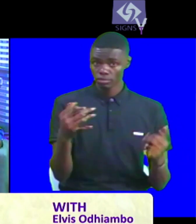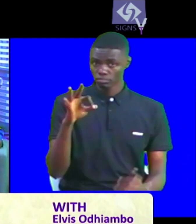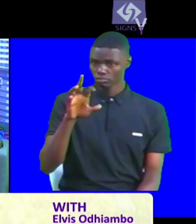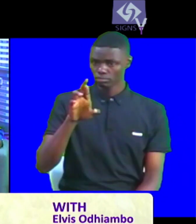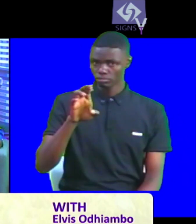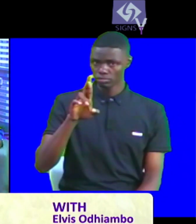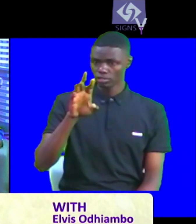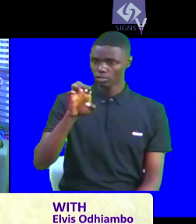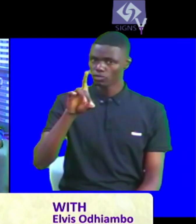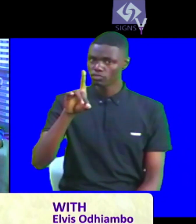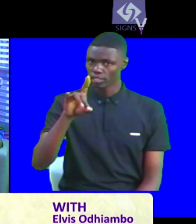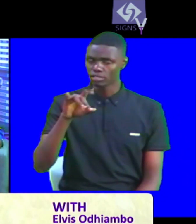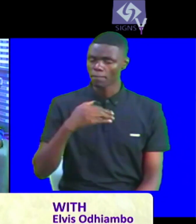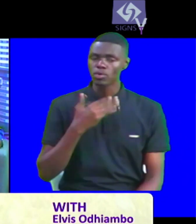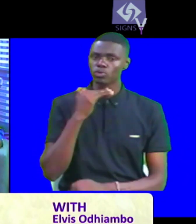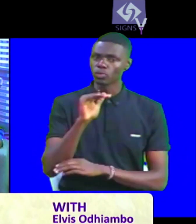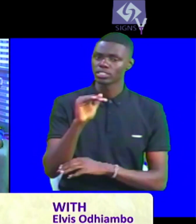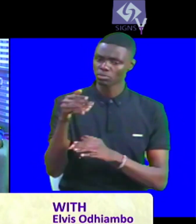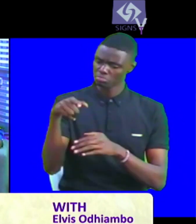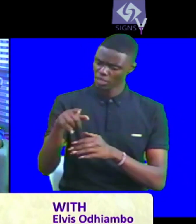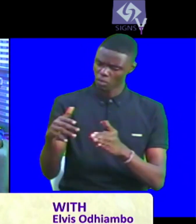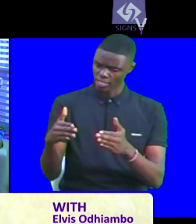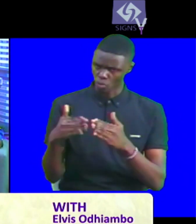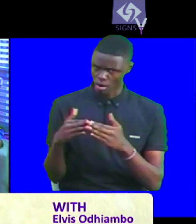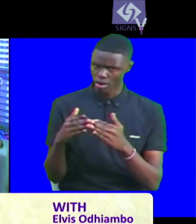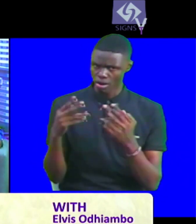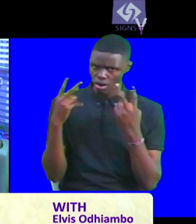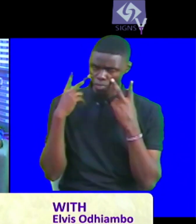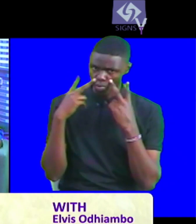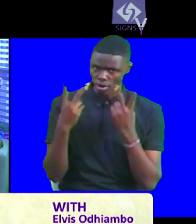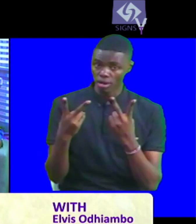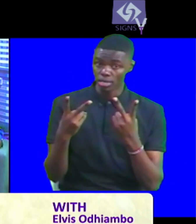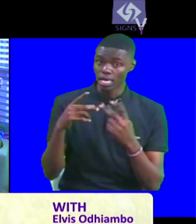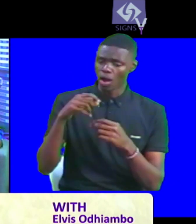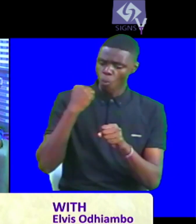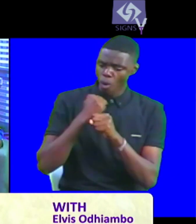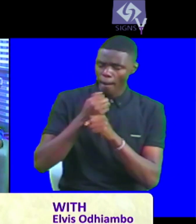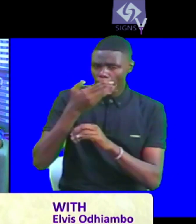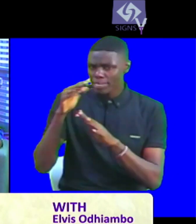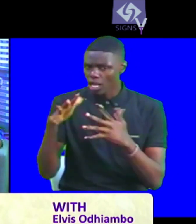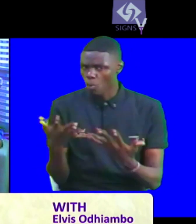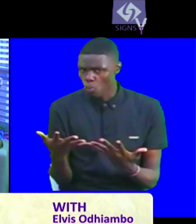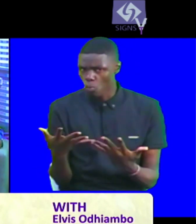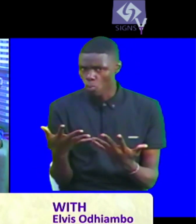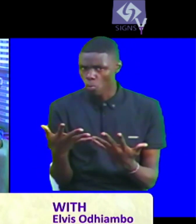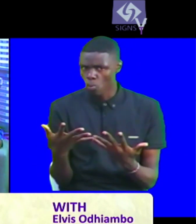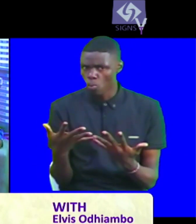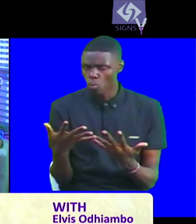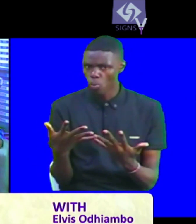nataka nikuulizeni aje, kama Arsenal nini kama Arsenal, unaona how should you work best to, you know,